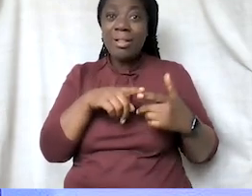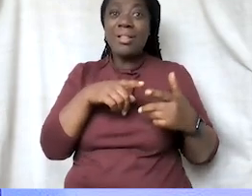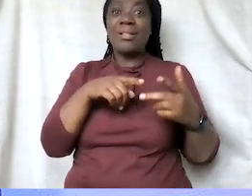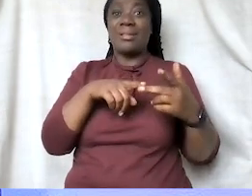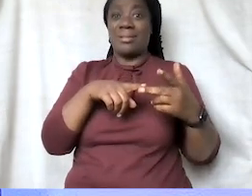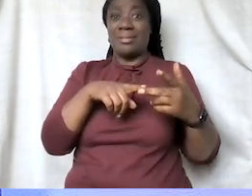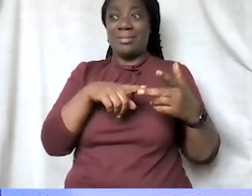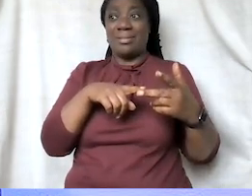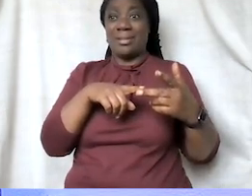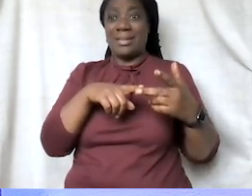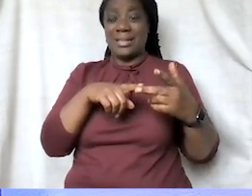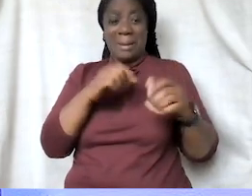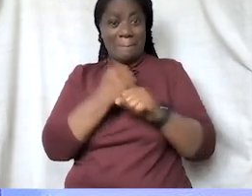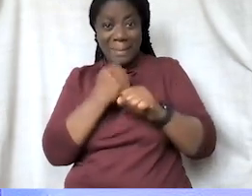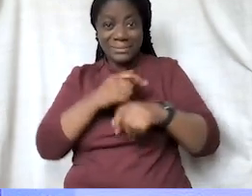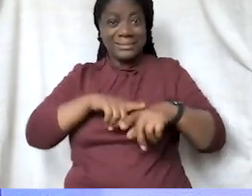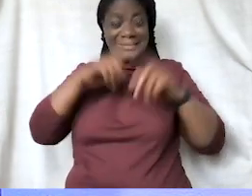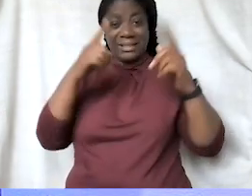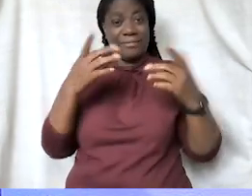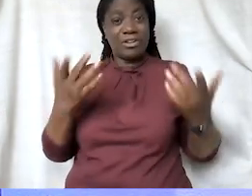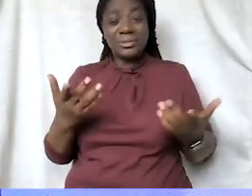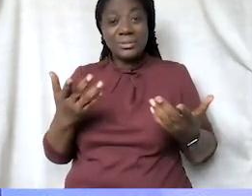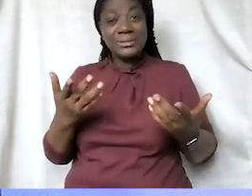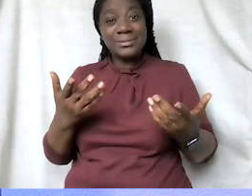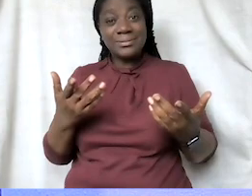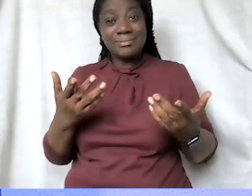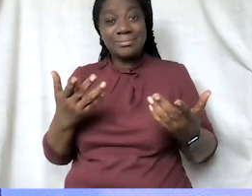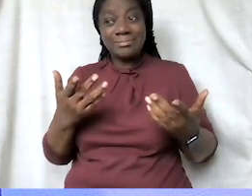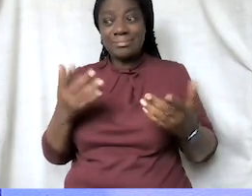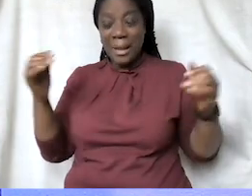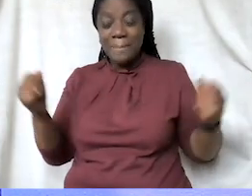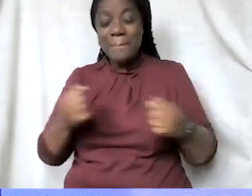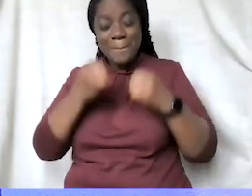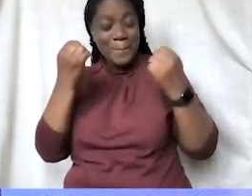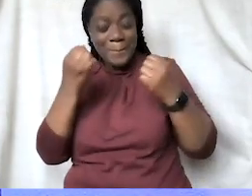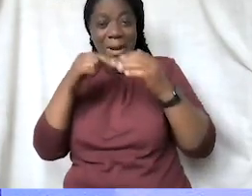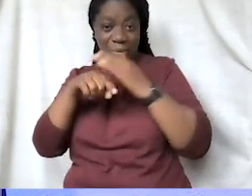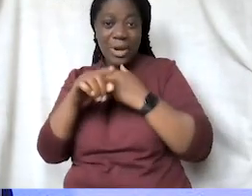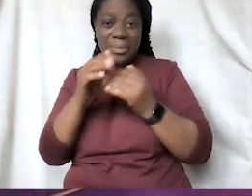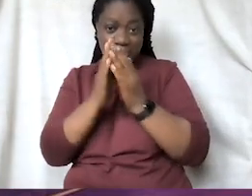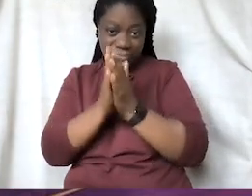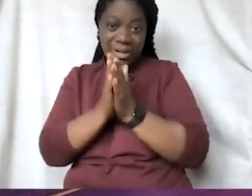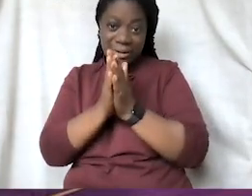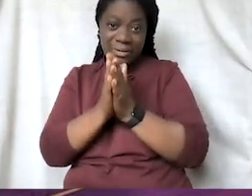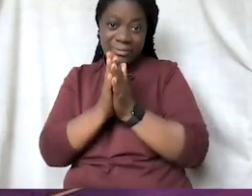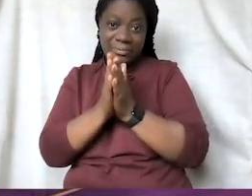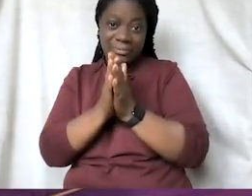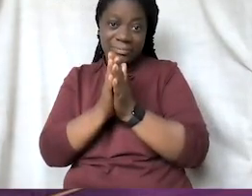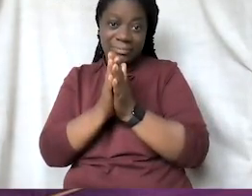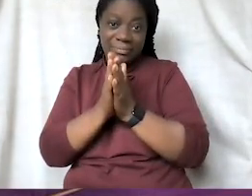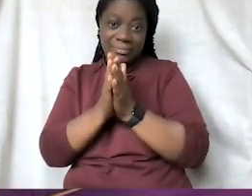Prayer makes a difference. There is power in prayer. And